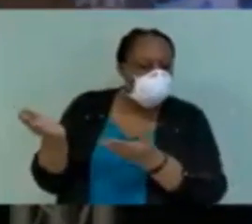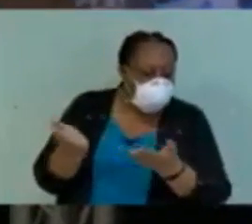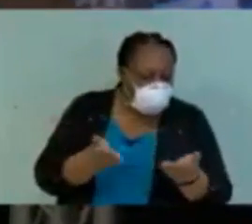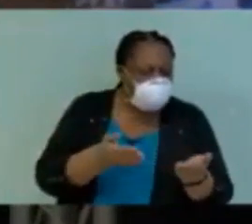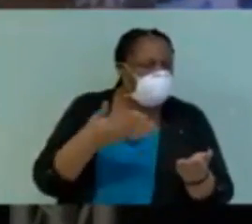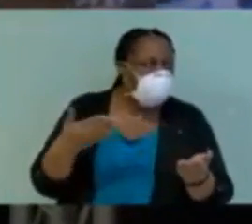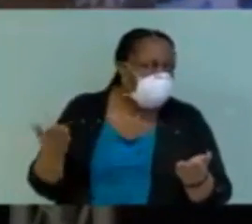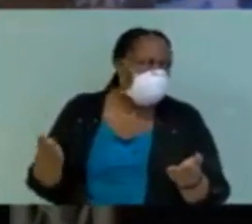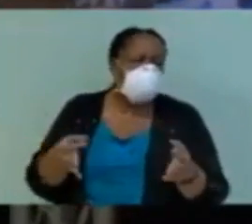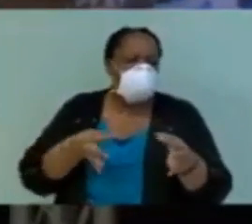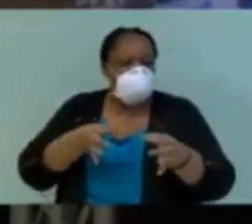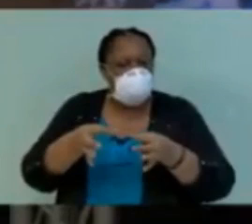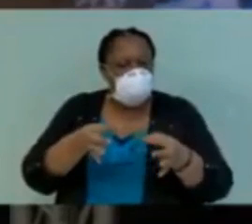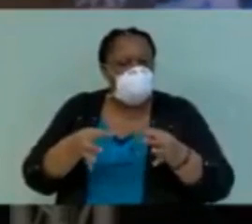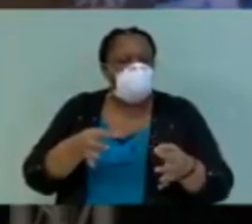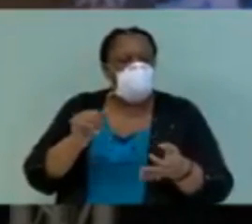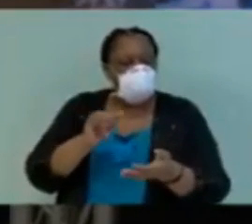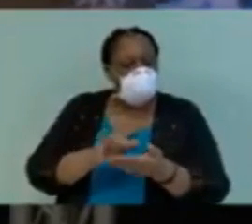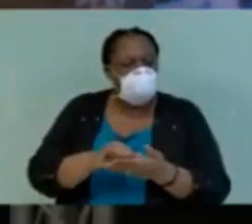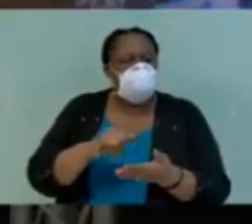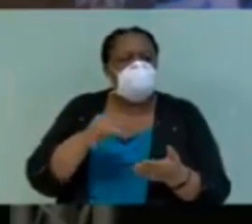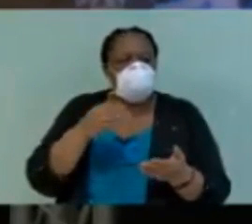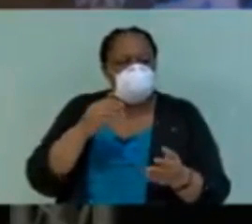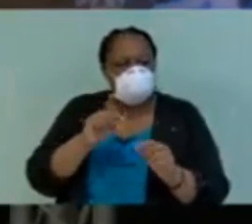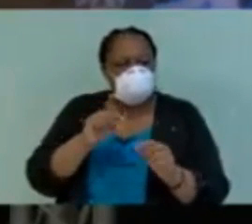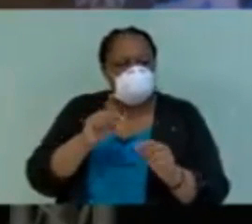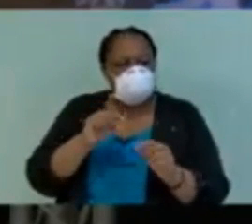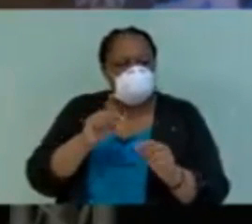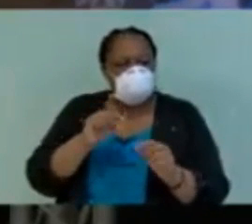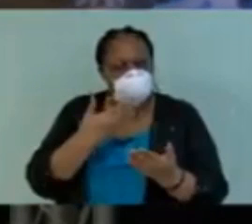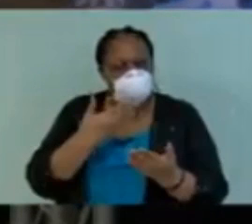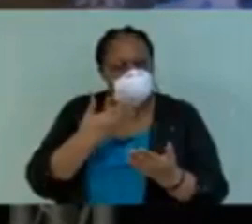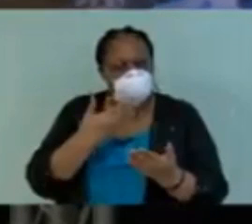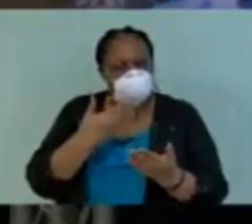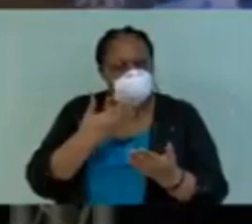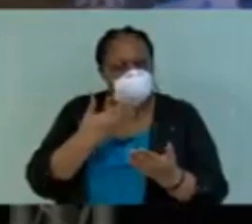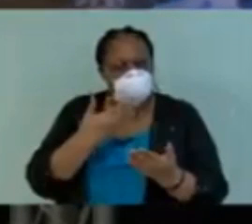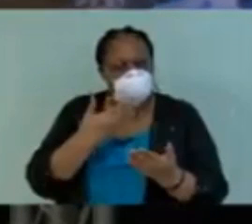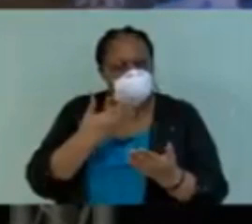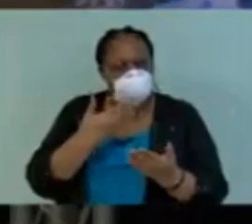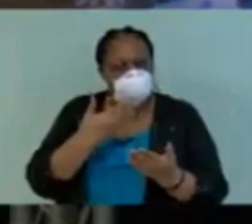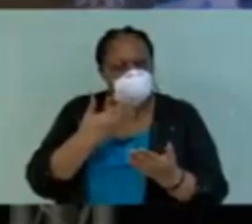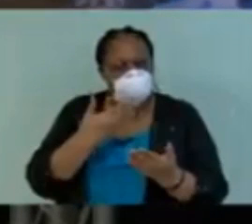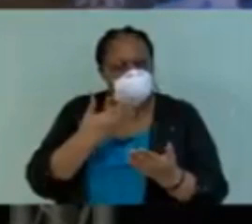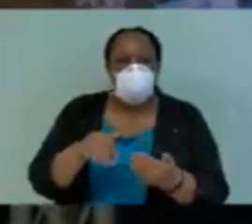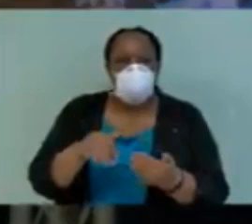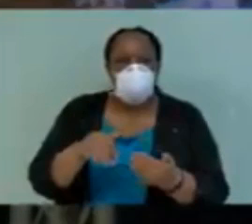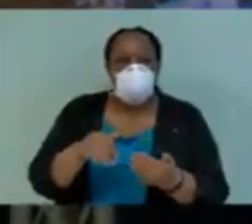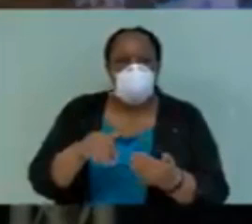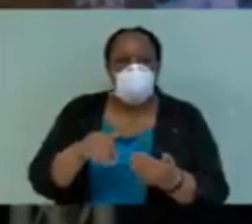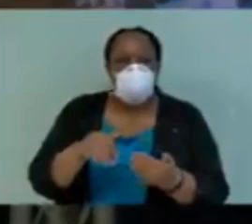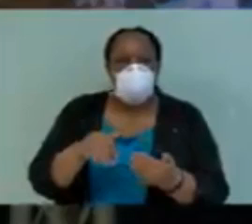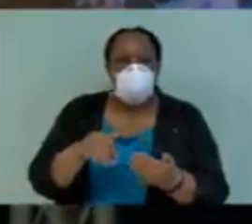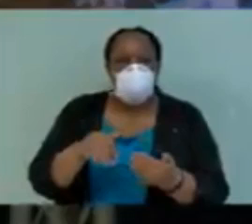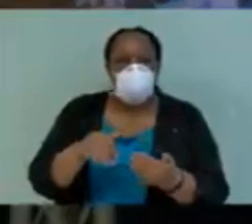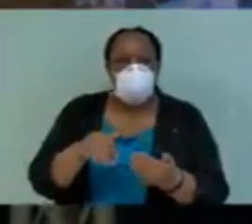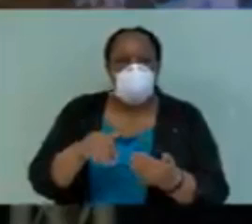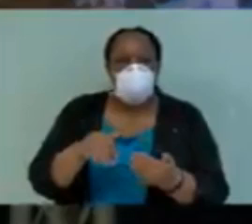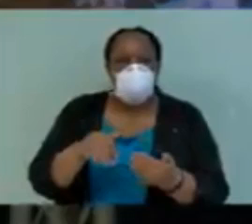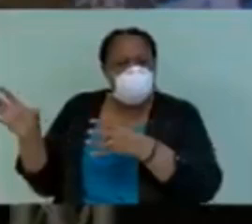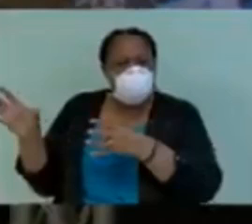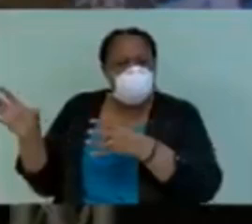miles in our local parlance. However, CASPER did not go it alone.